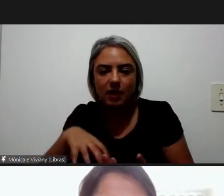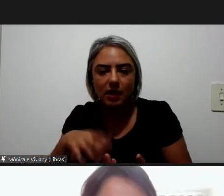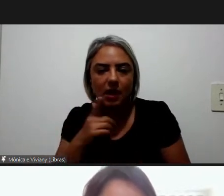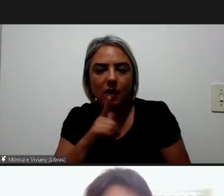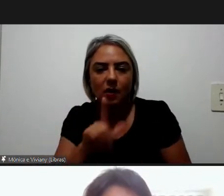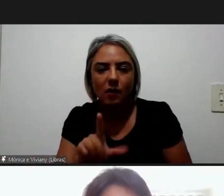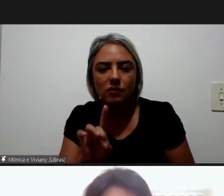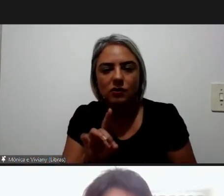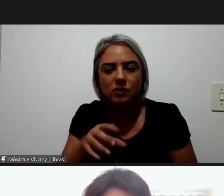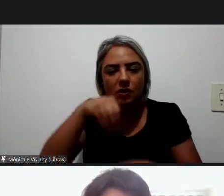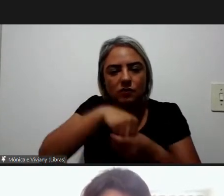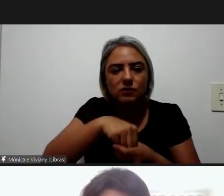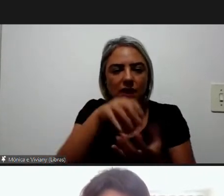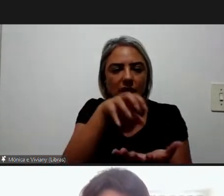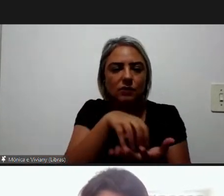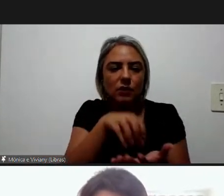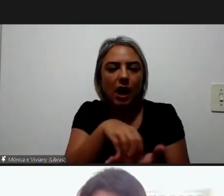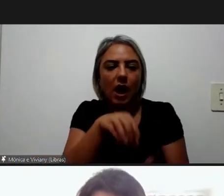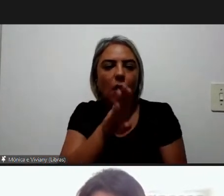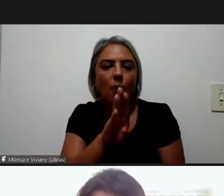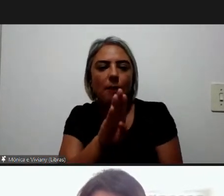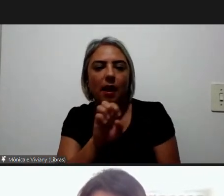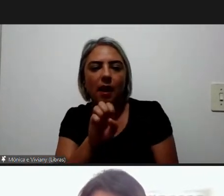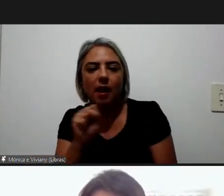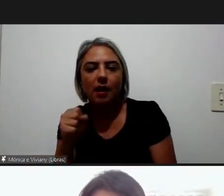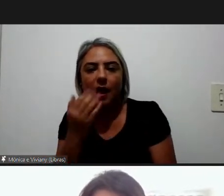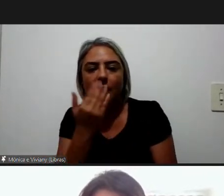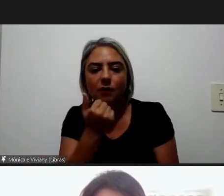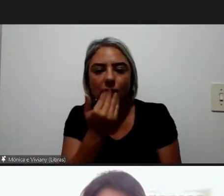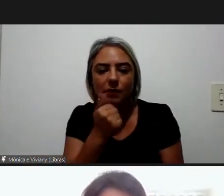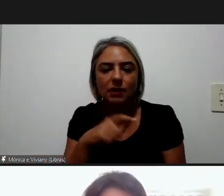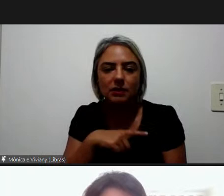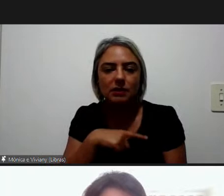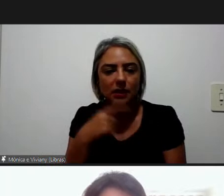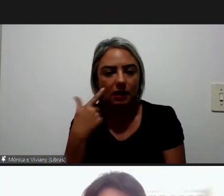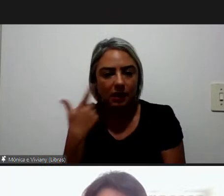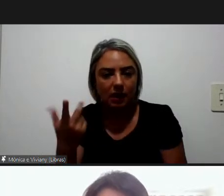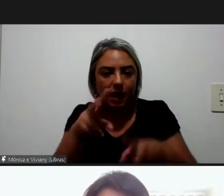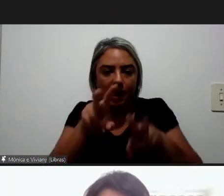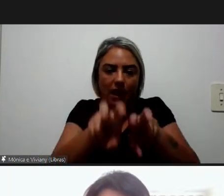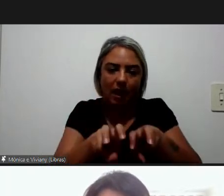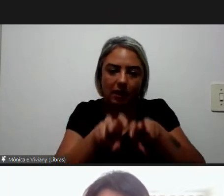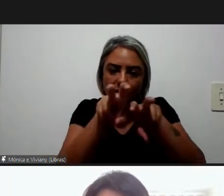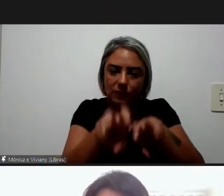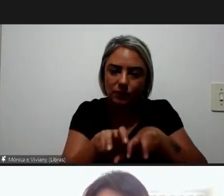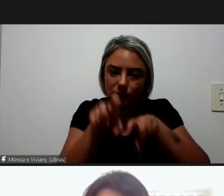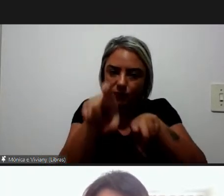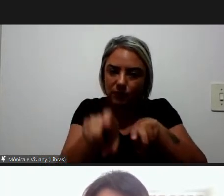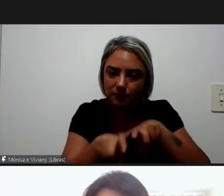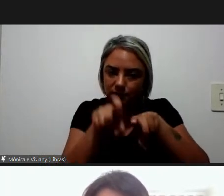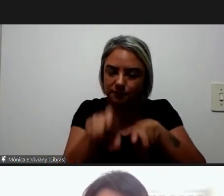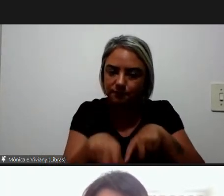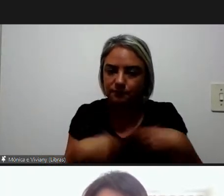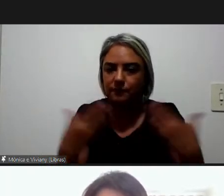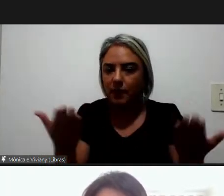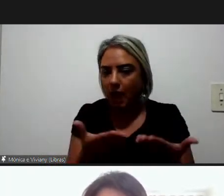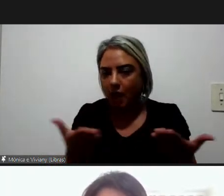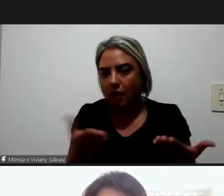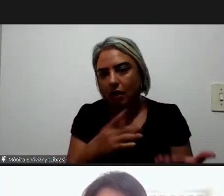sectorial issue. So it's not only the health sector that is responsible for that. We have to talk